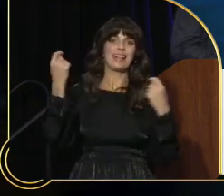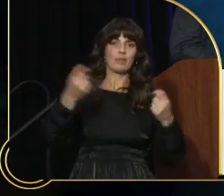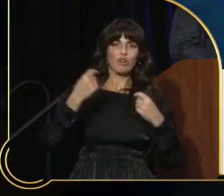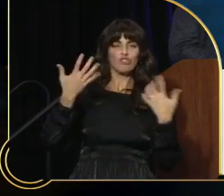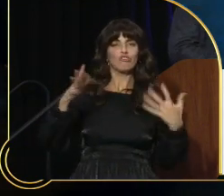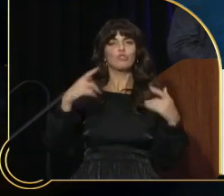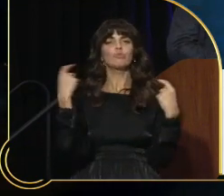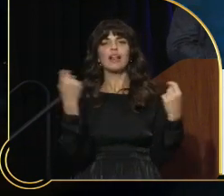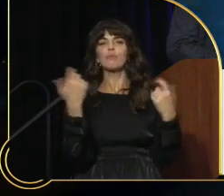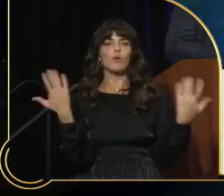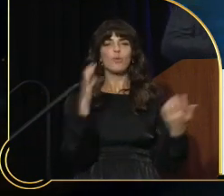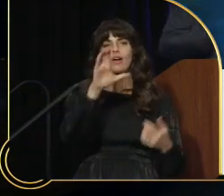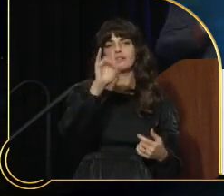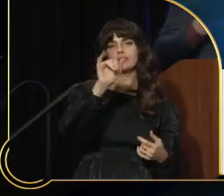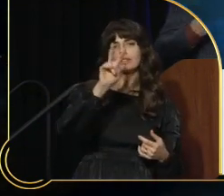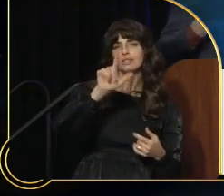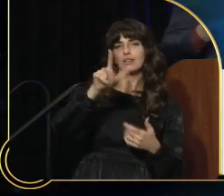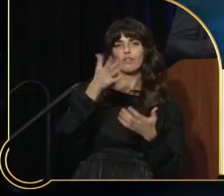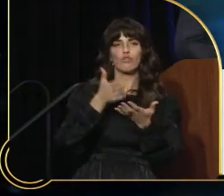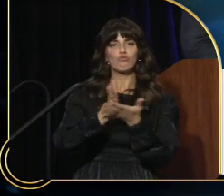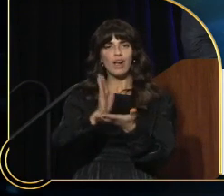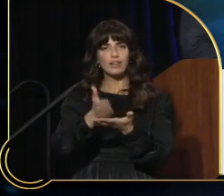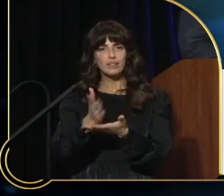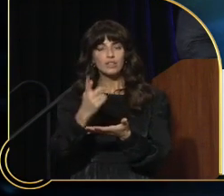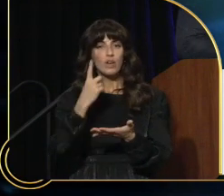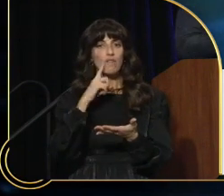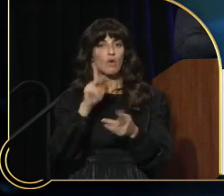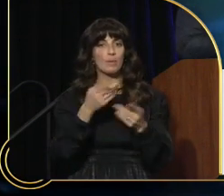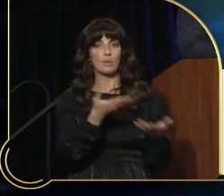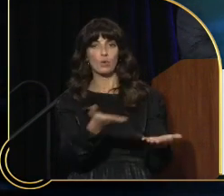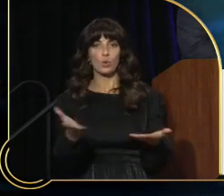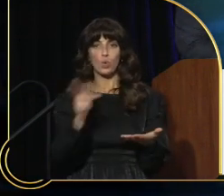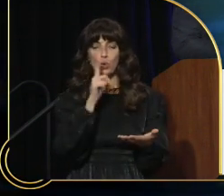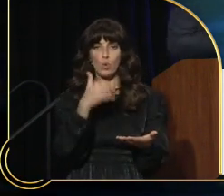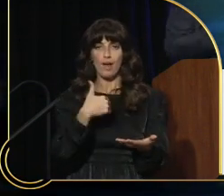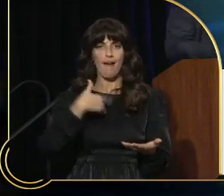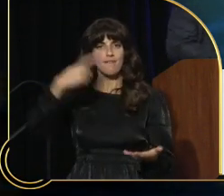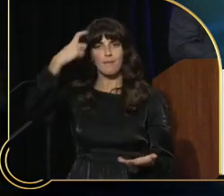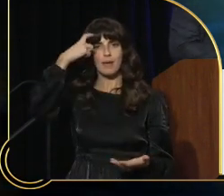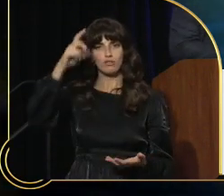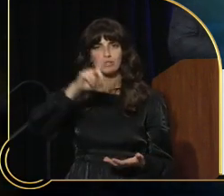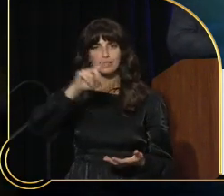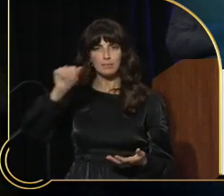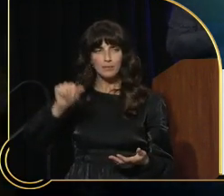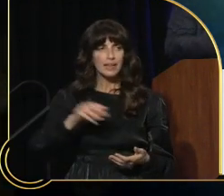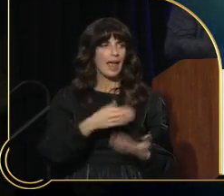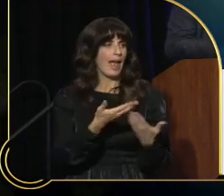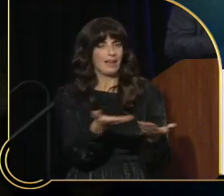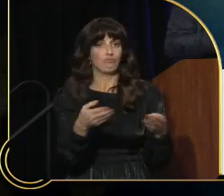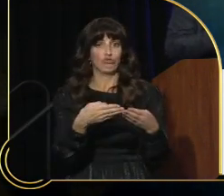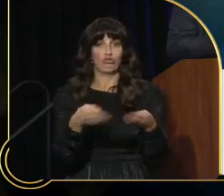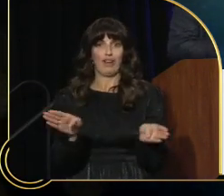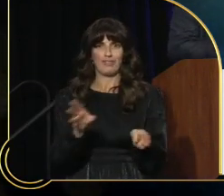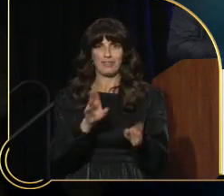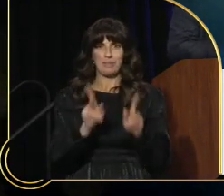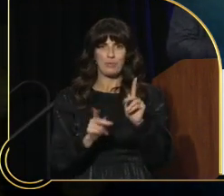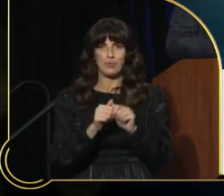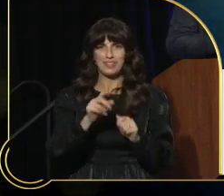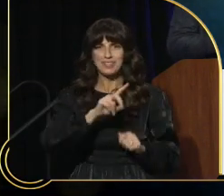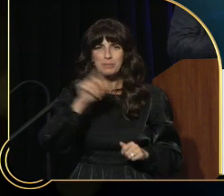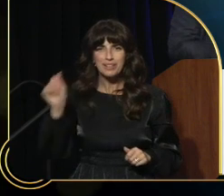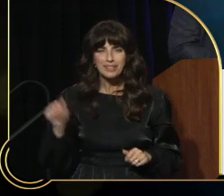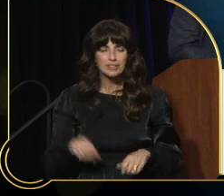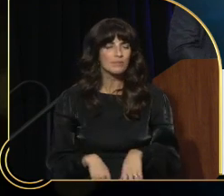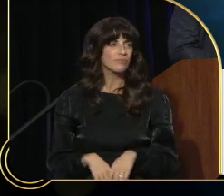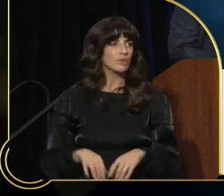civil rights for people with mental disabilities and disabled folk at large, but it's also